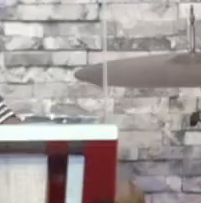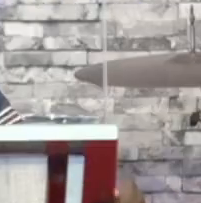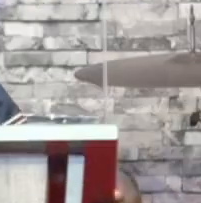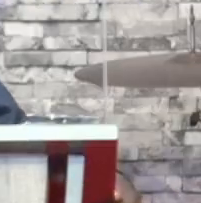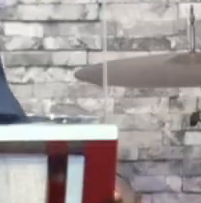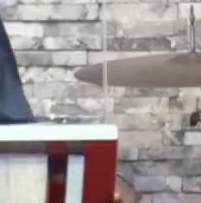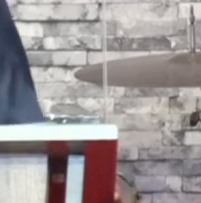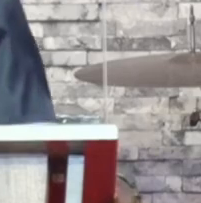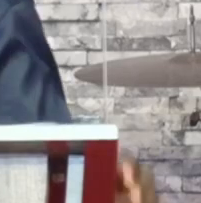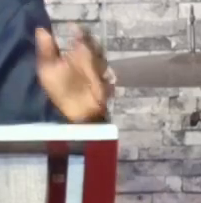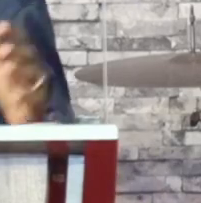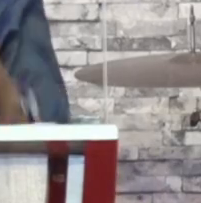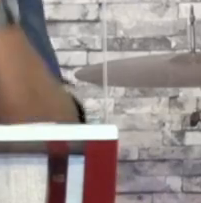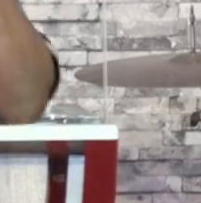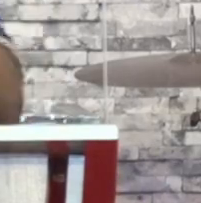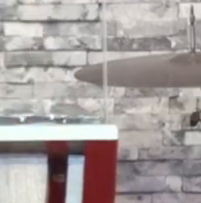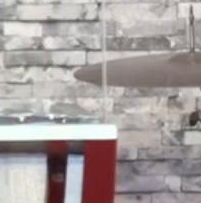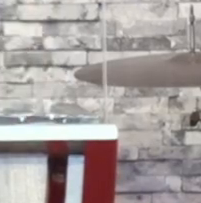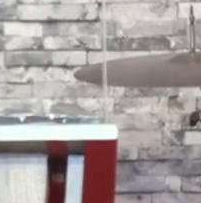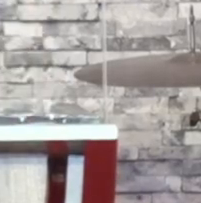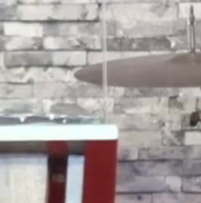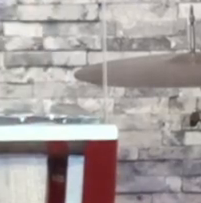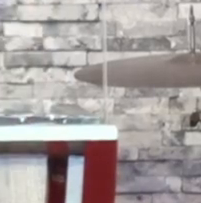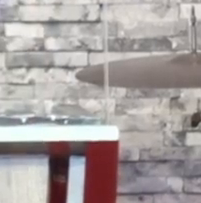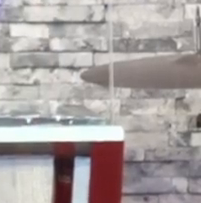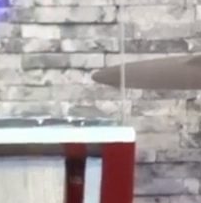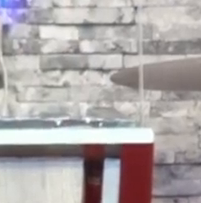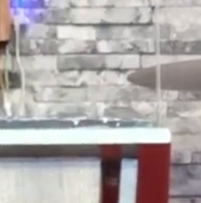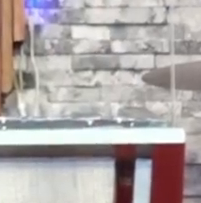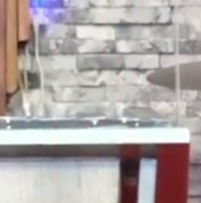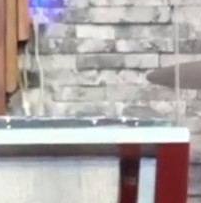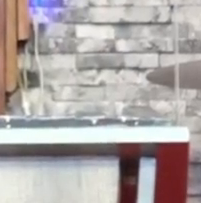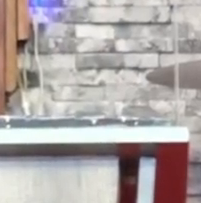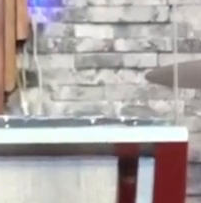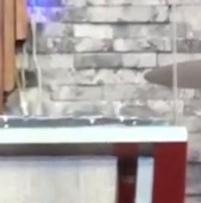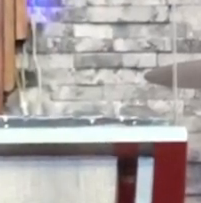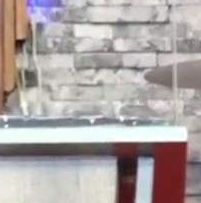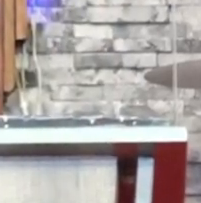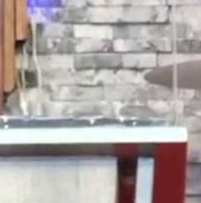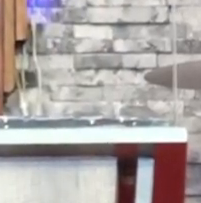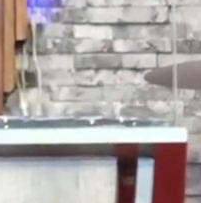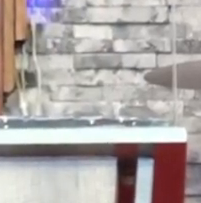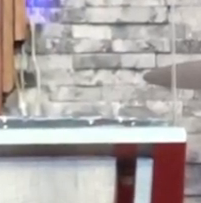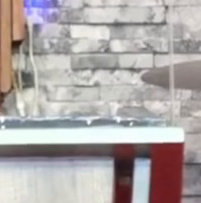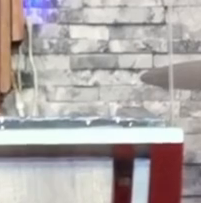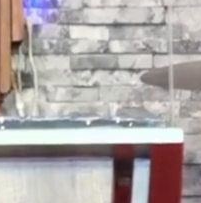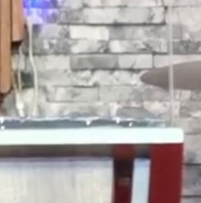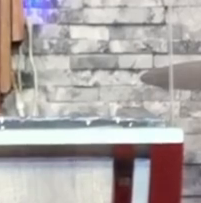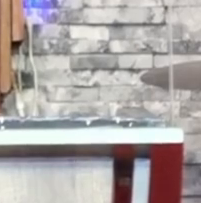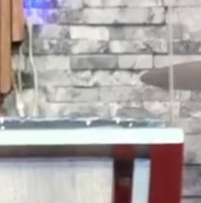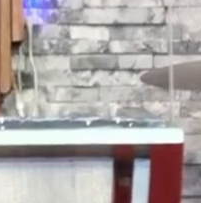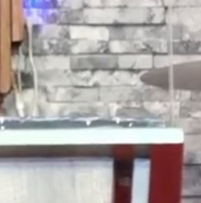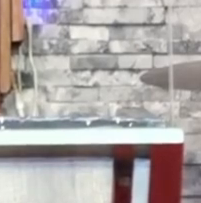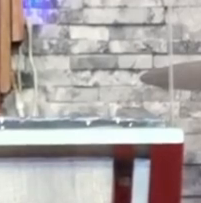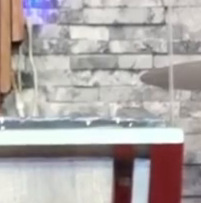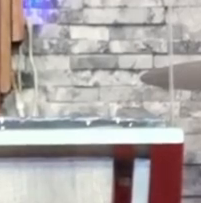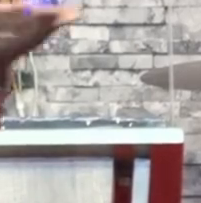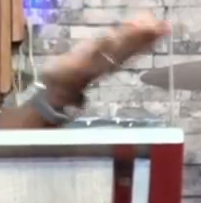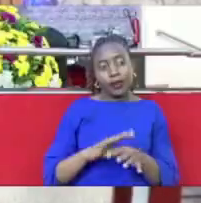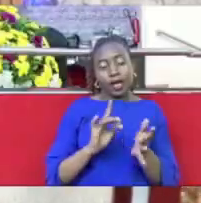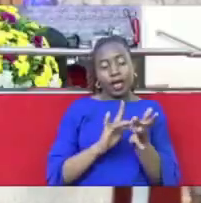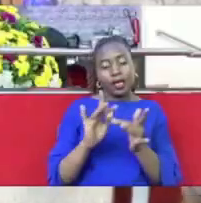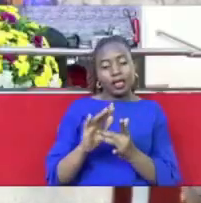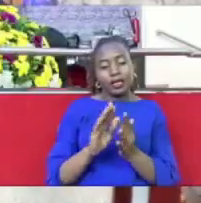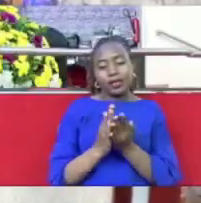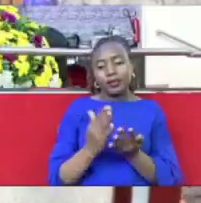Romans 8:28. Warumi 8:28. All things work for good. Mambo yote hufanya utendeka kwa wema. The scripture does not say some